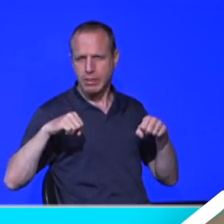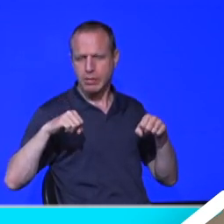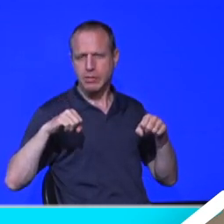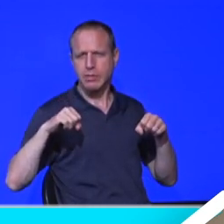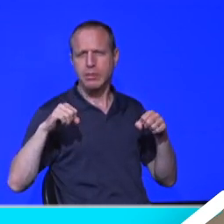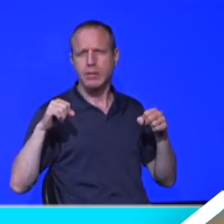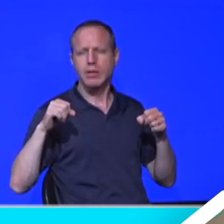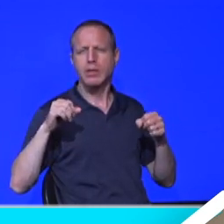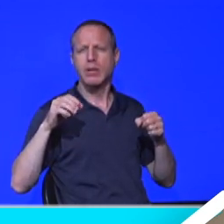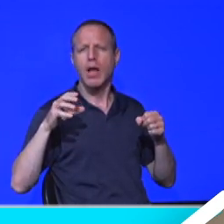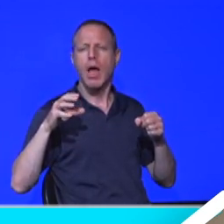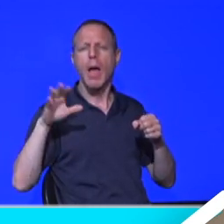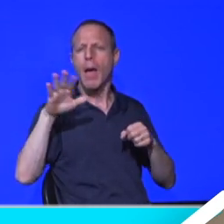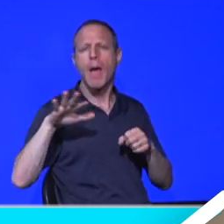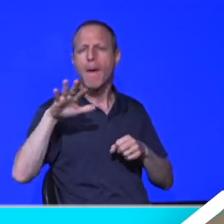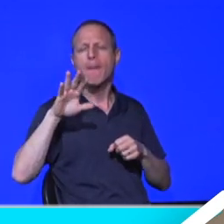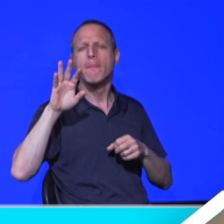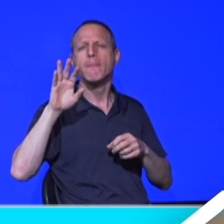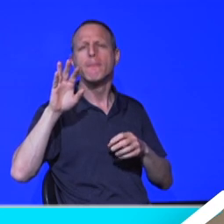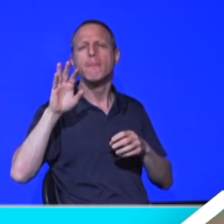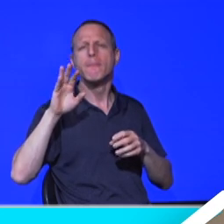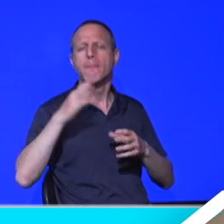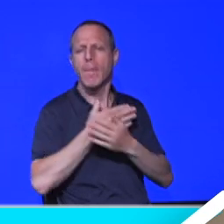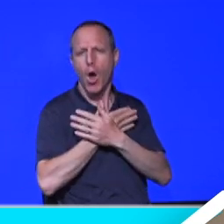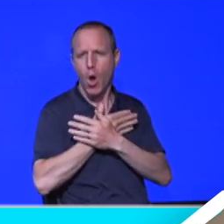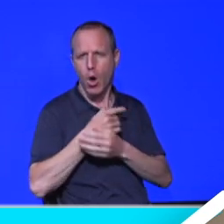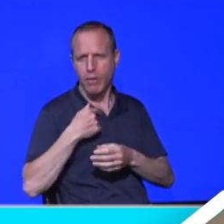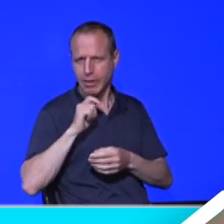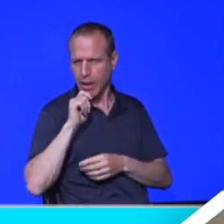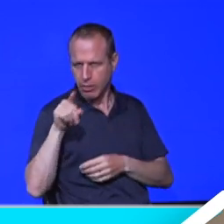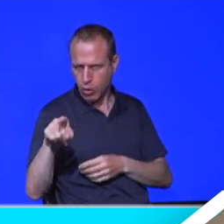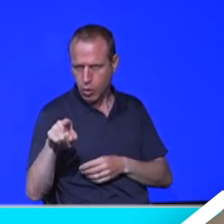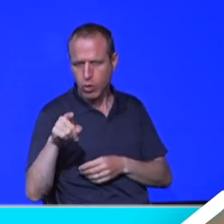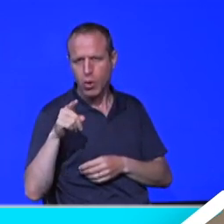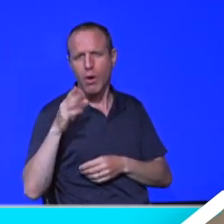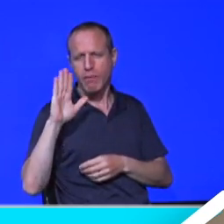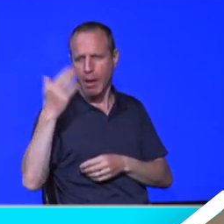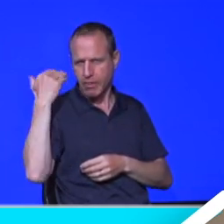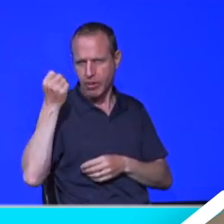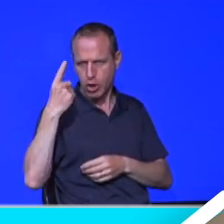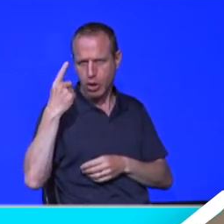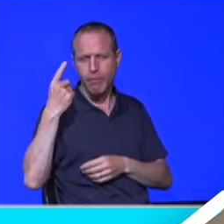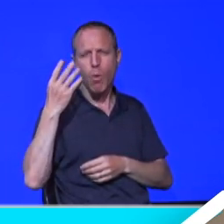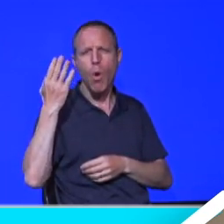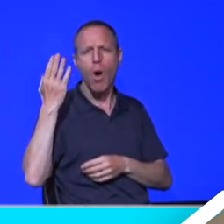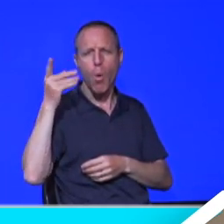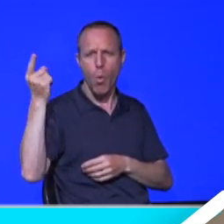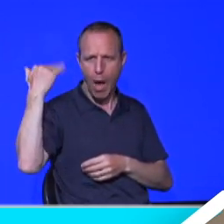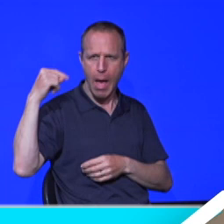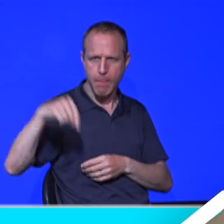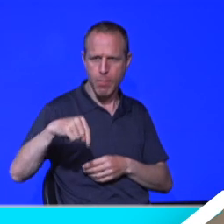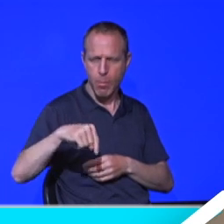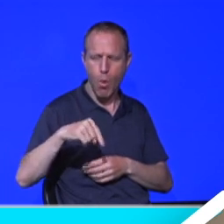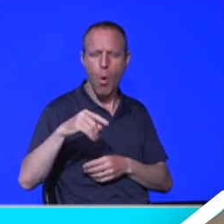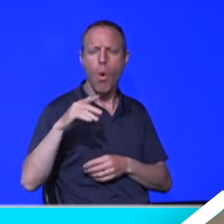rabbinical court of Morocco. And I interviewed him and I went to the Torah. And even like last week, I was here he was here in LA,